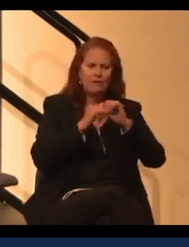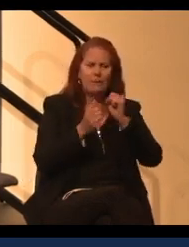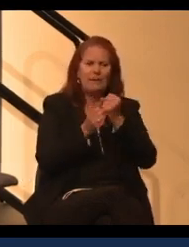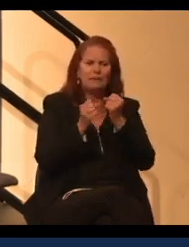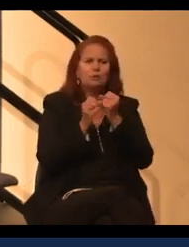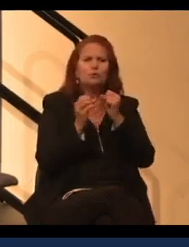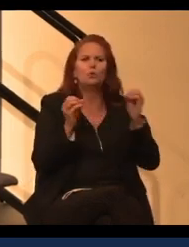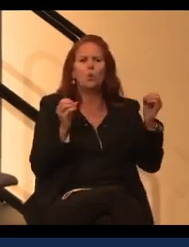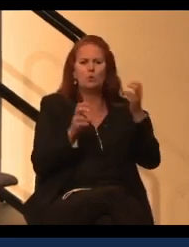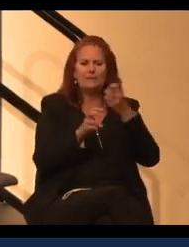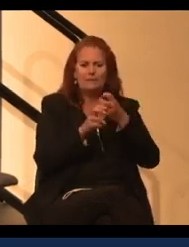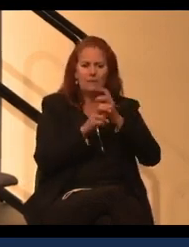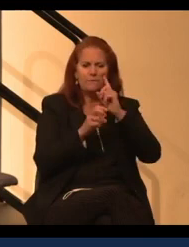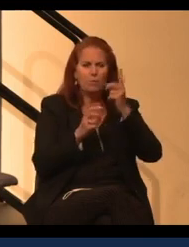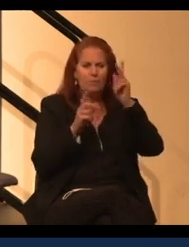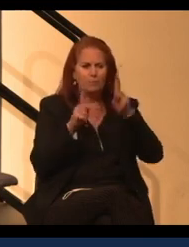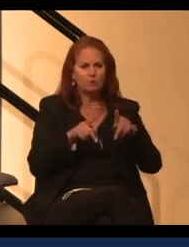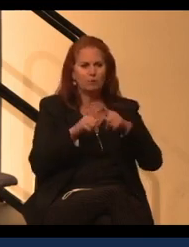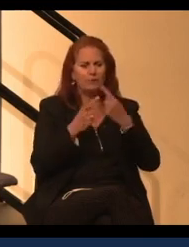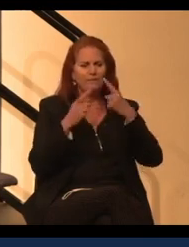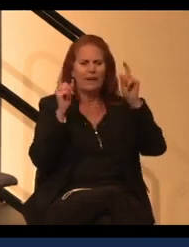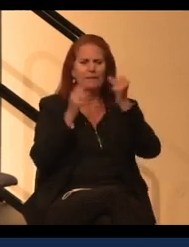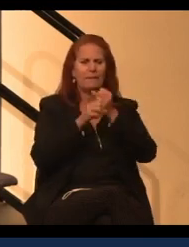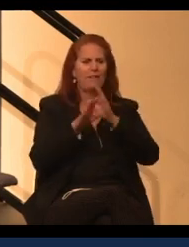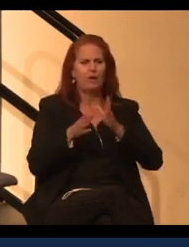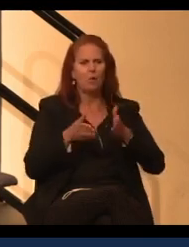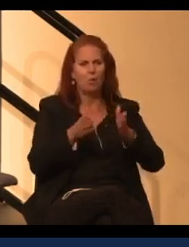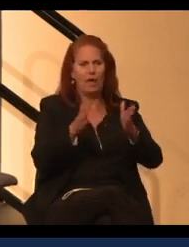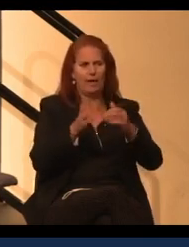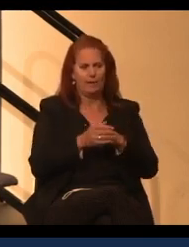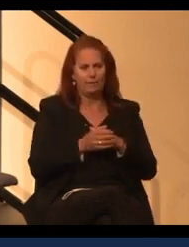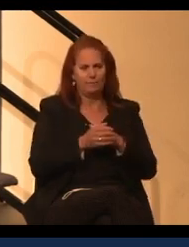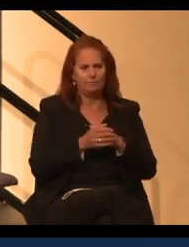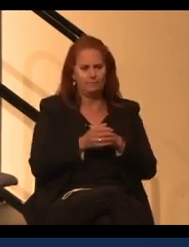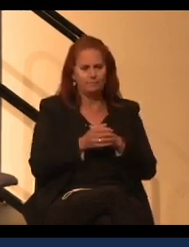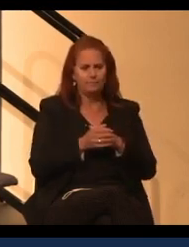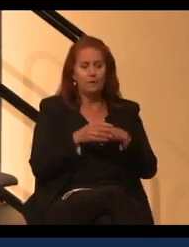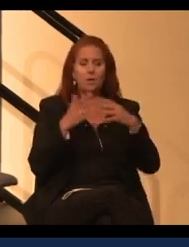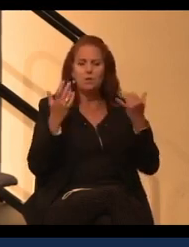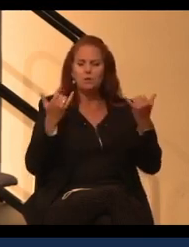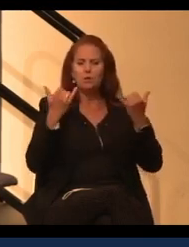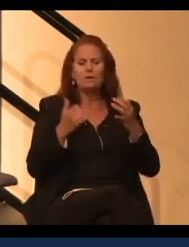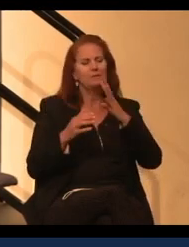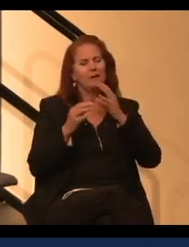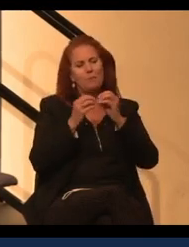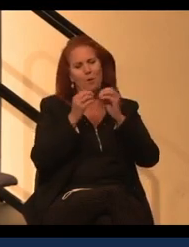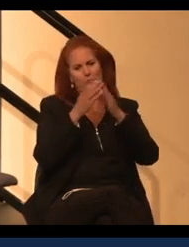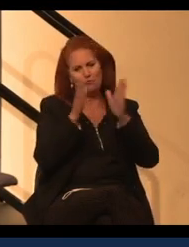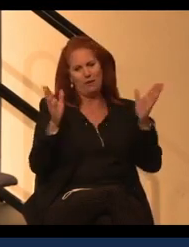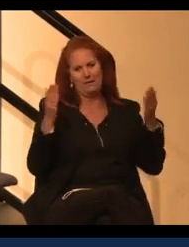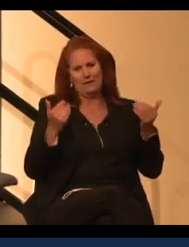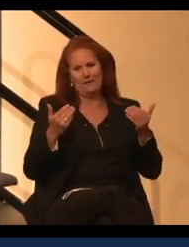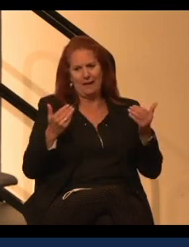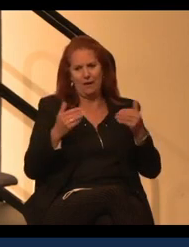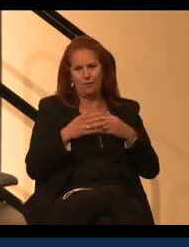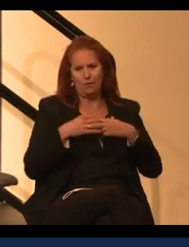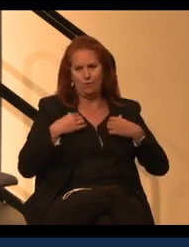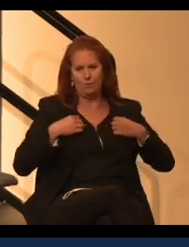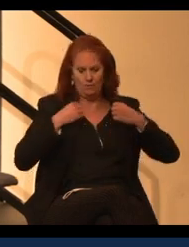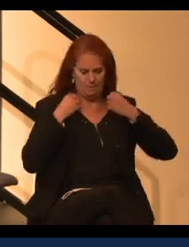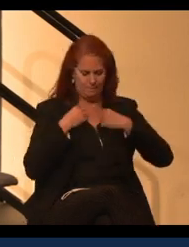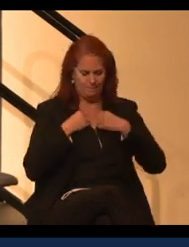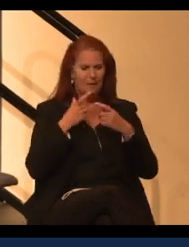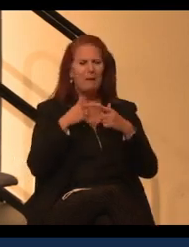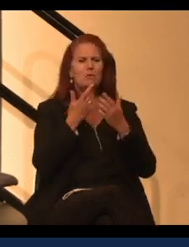so difficult for one to finally make their way. So I'm going to talk more broadly now about some